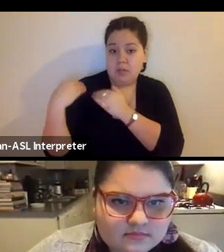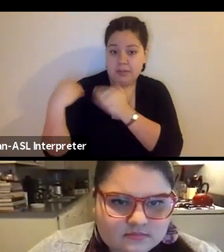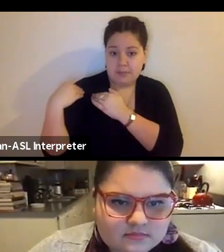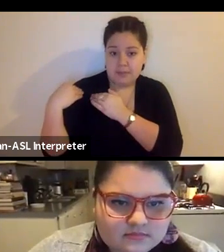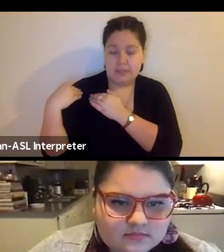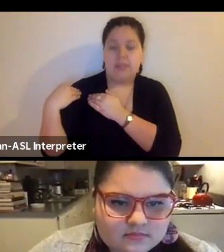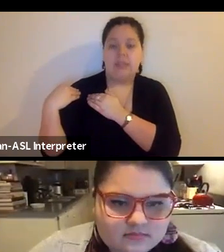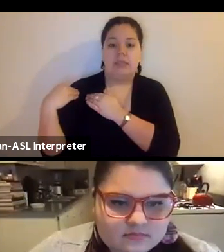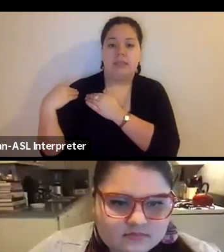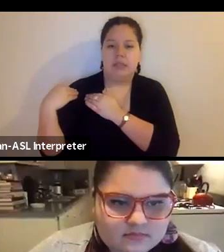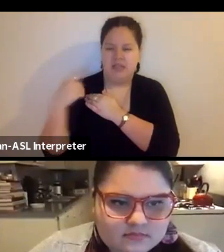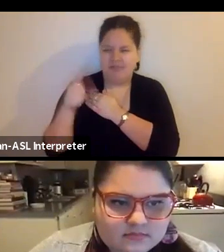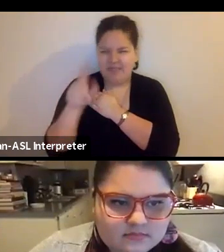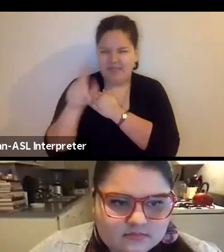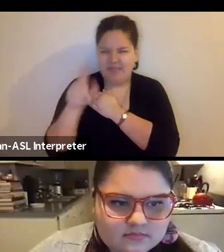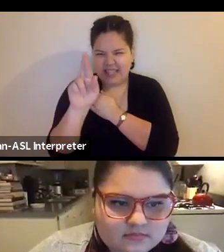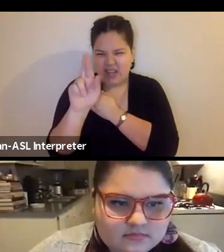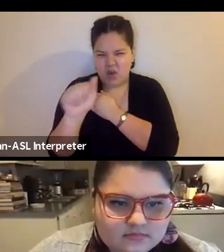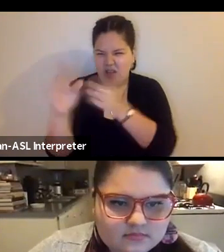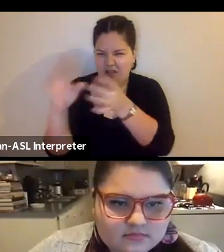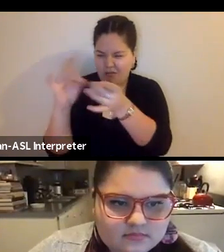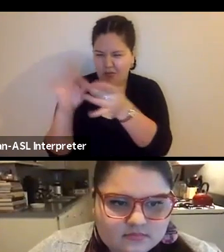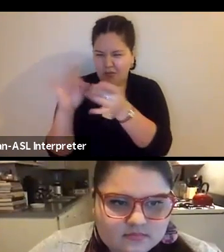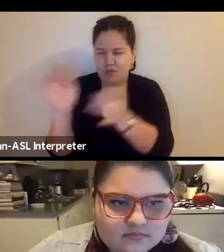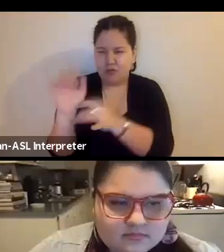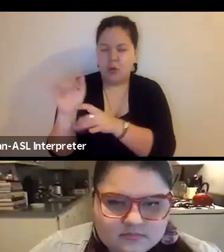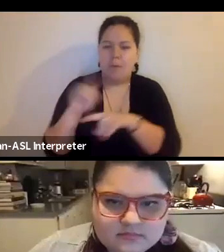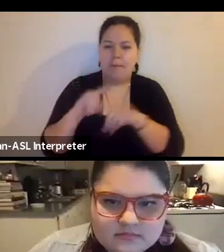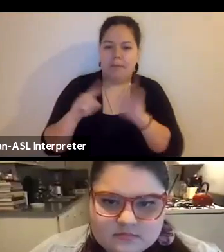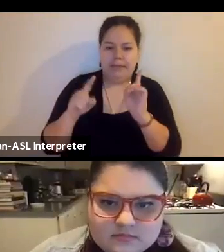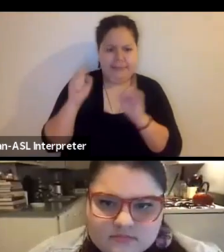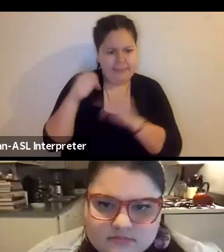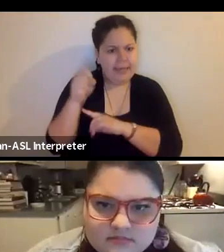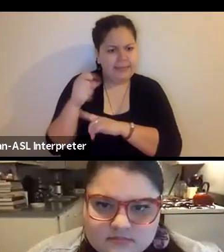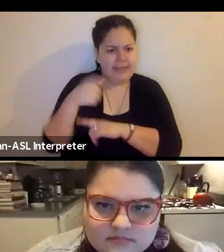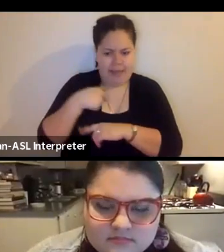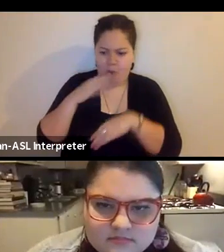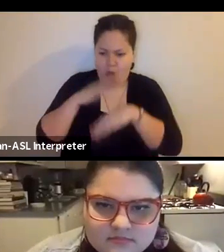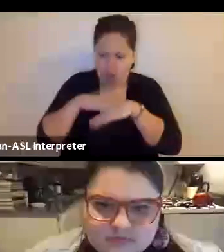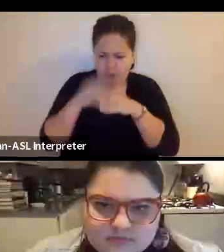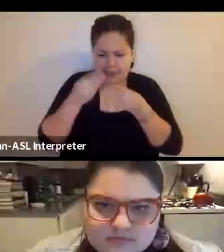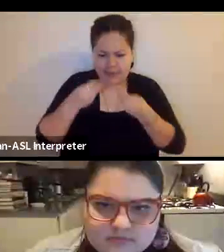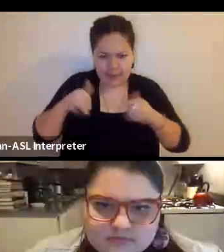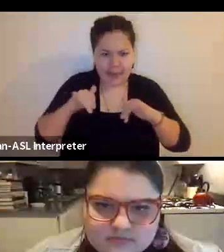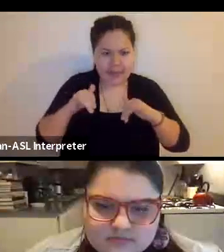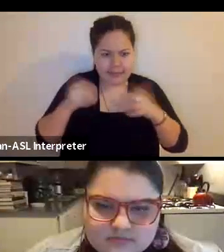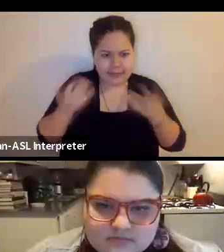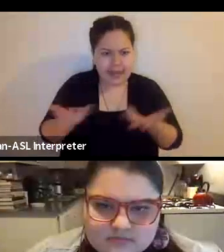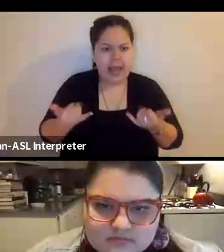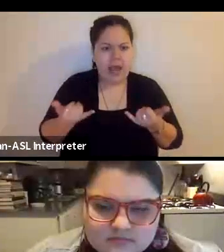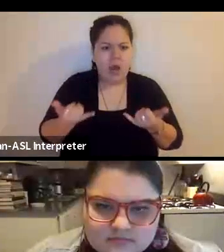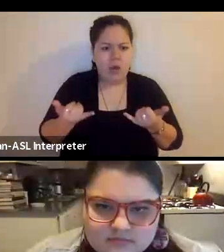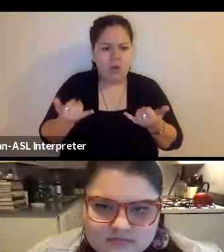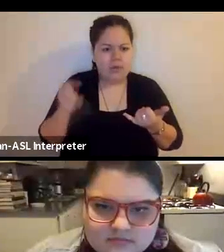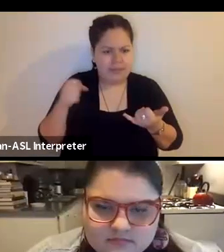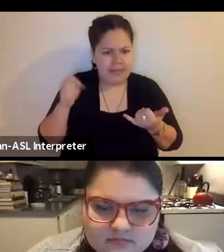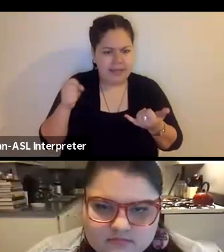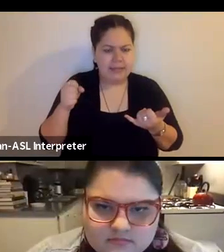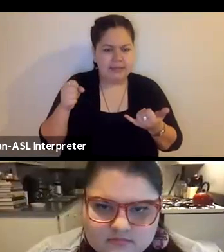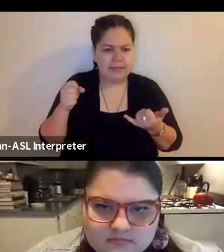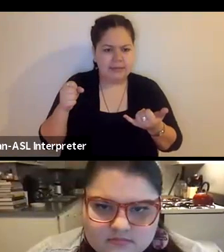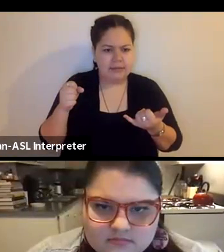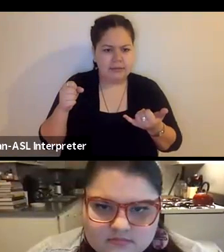too, Tara, that, you know, not only are we on lands and have you know, speaking